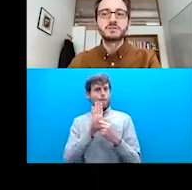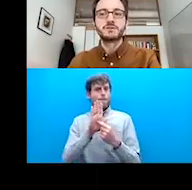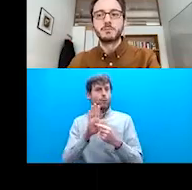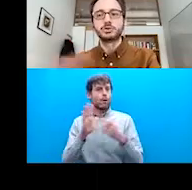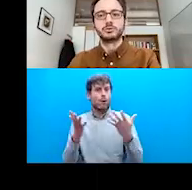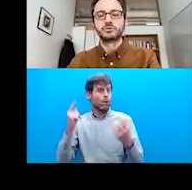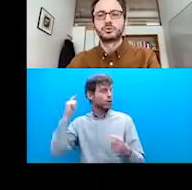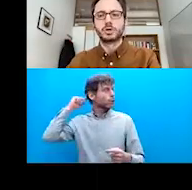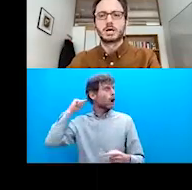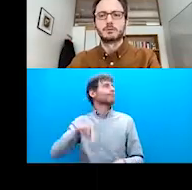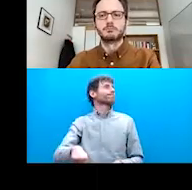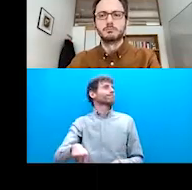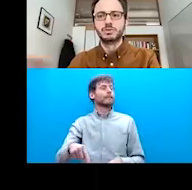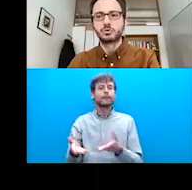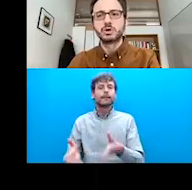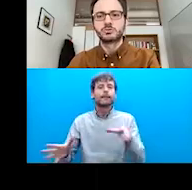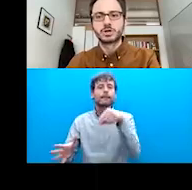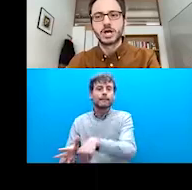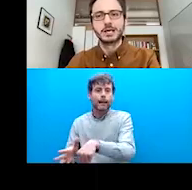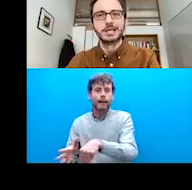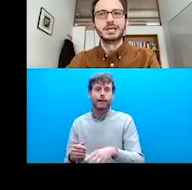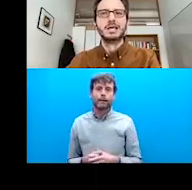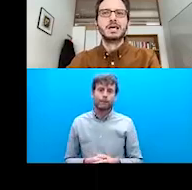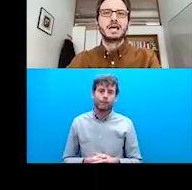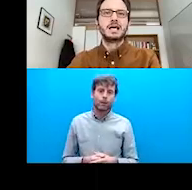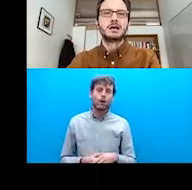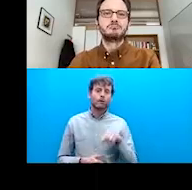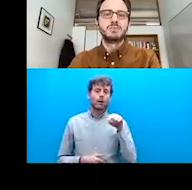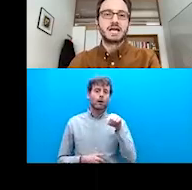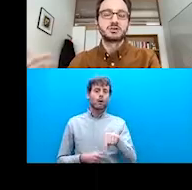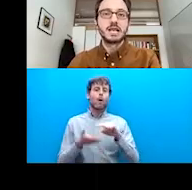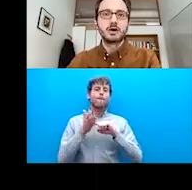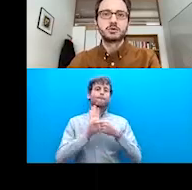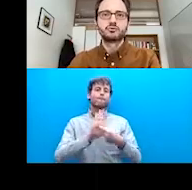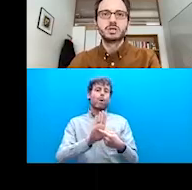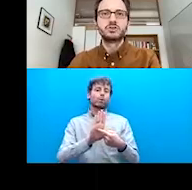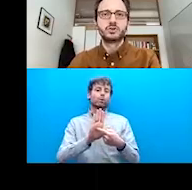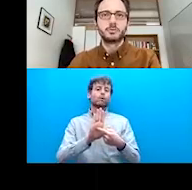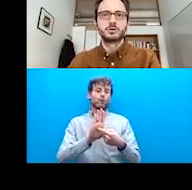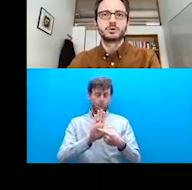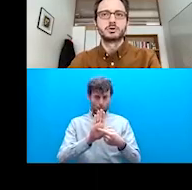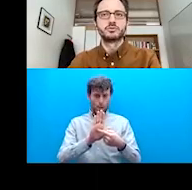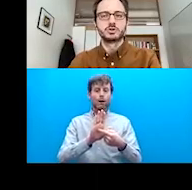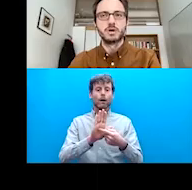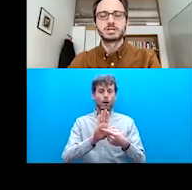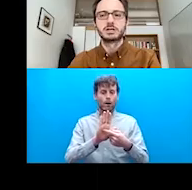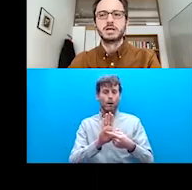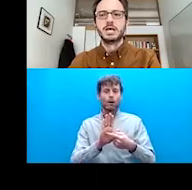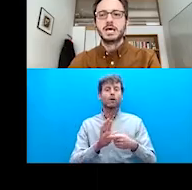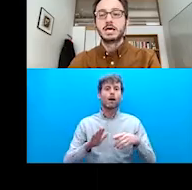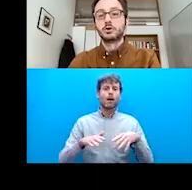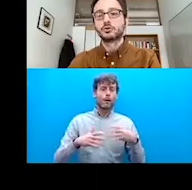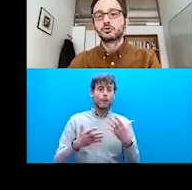these different models between which we are juggling actually allow you to reason about the current